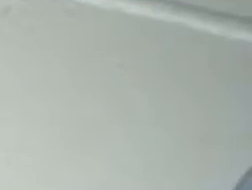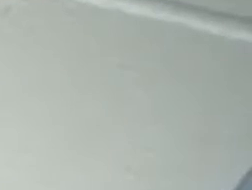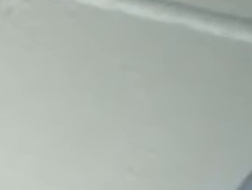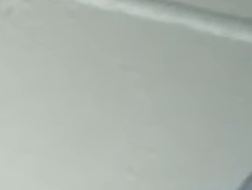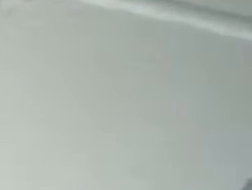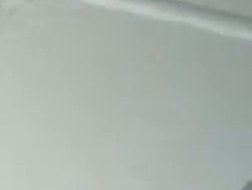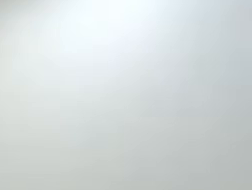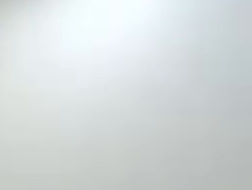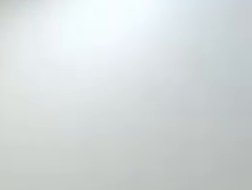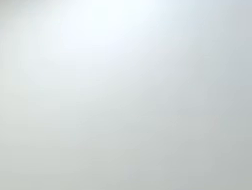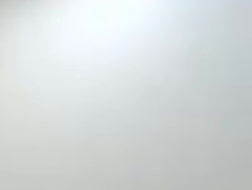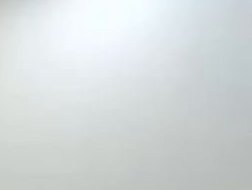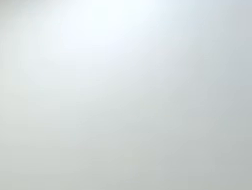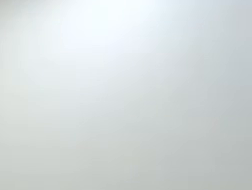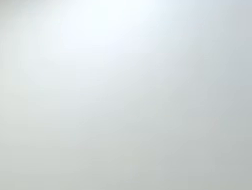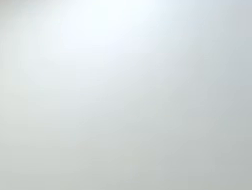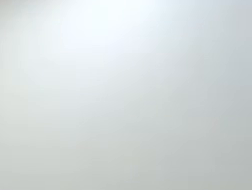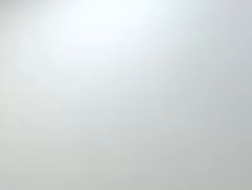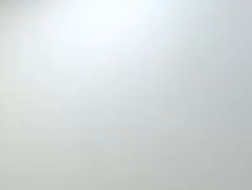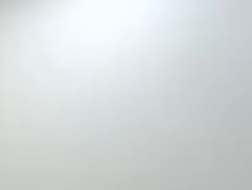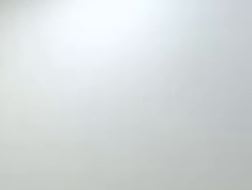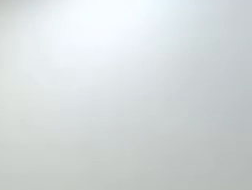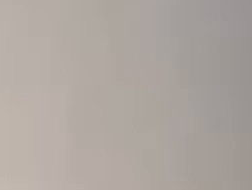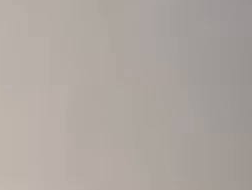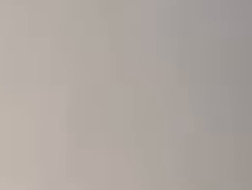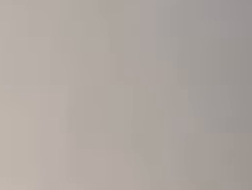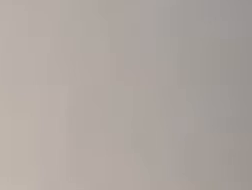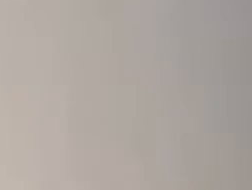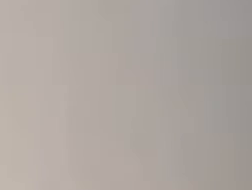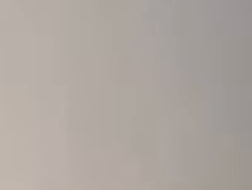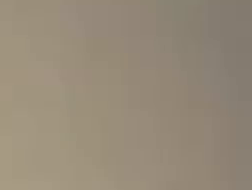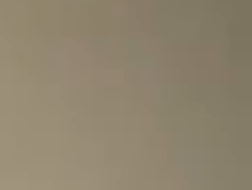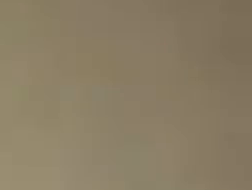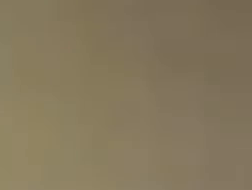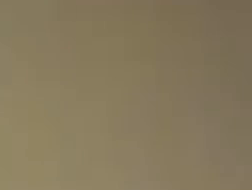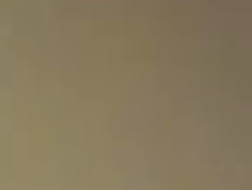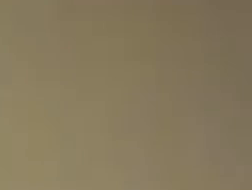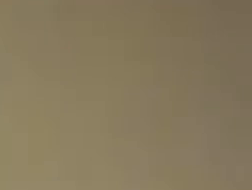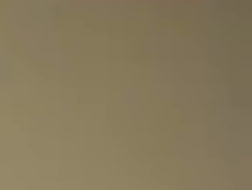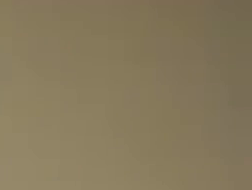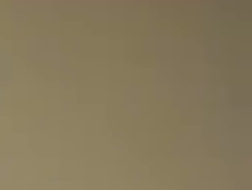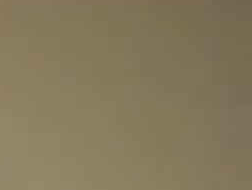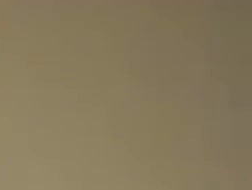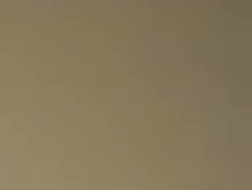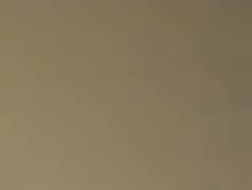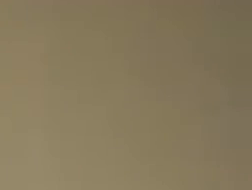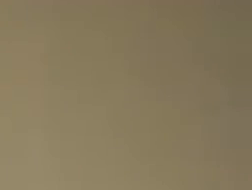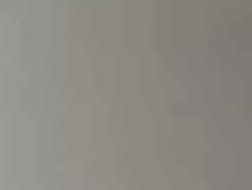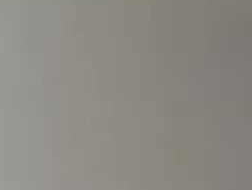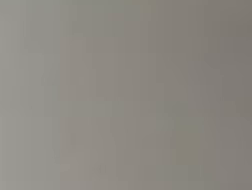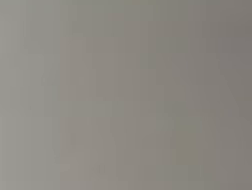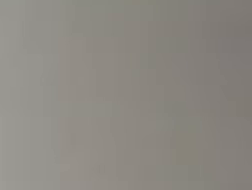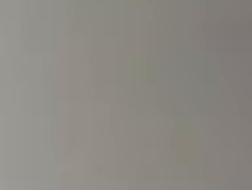Rehabilitation Engineering Center conducts research and development using some of the world's latest technologies. This includes developing